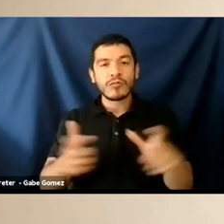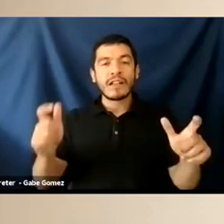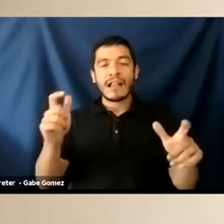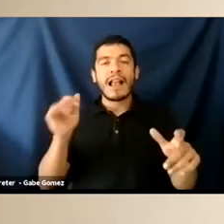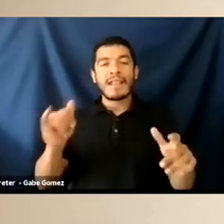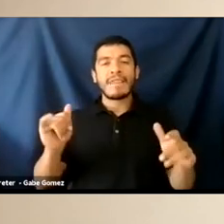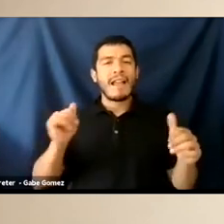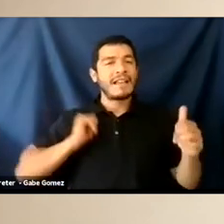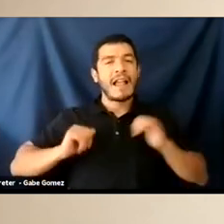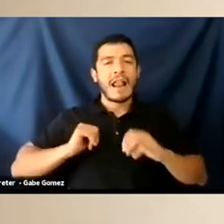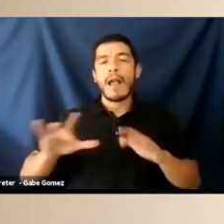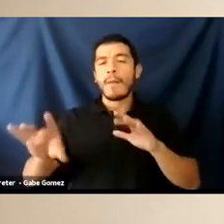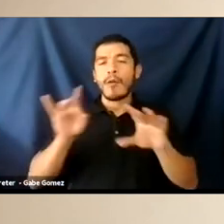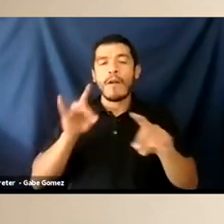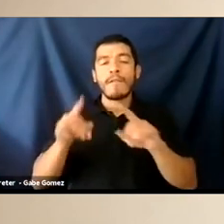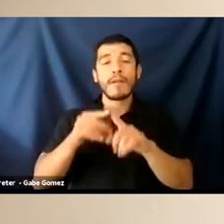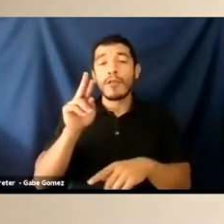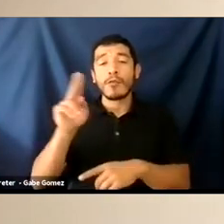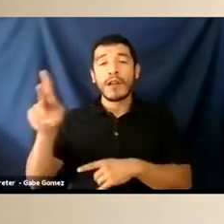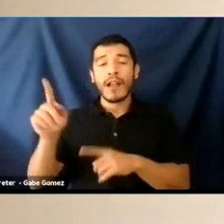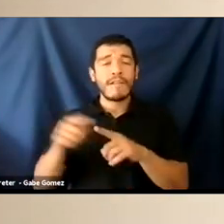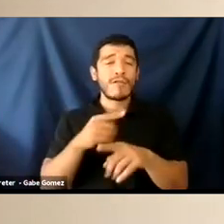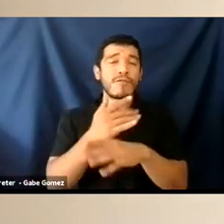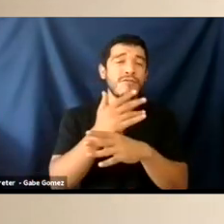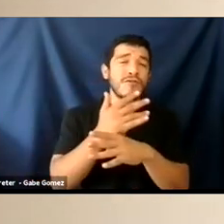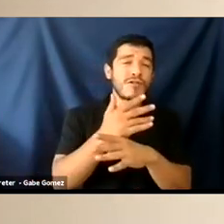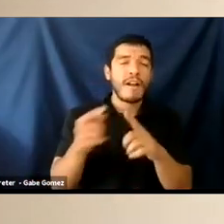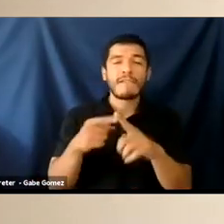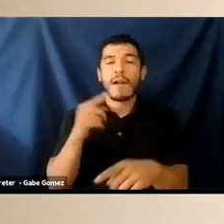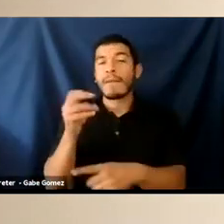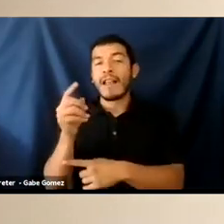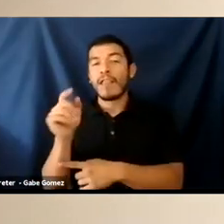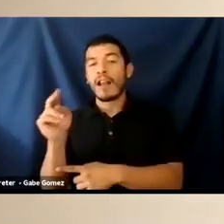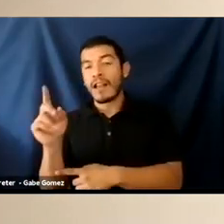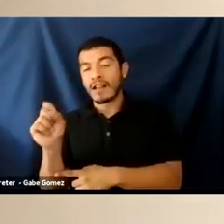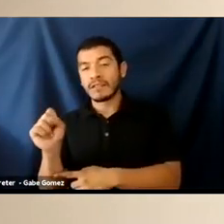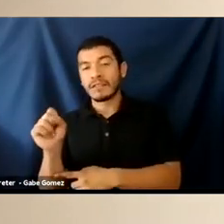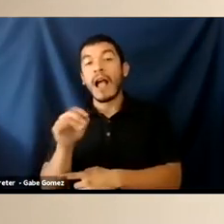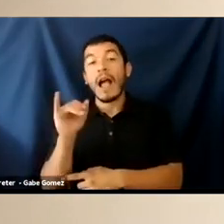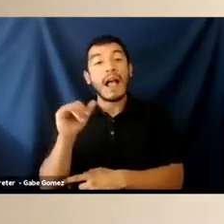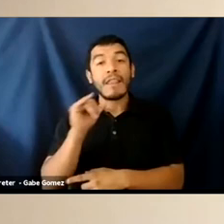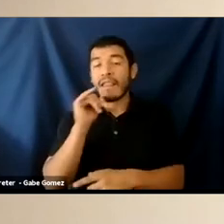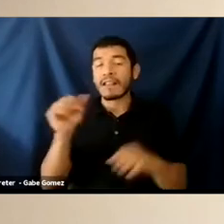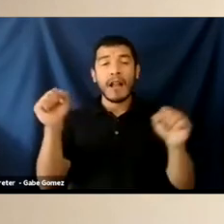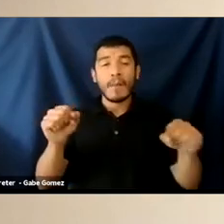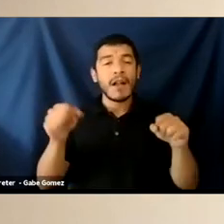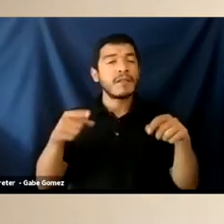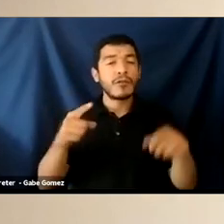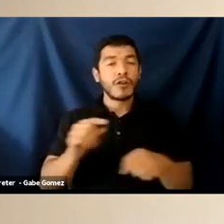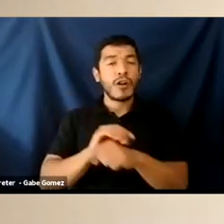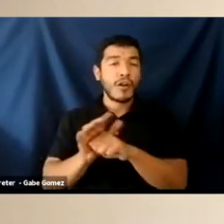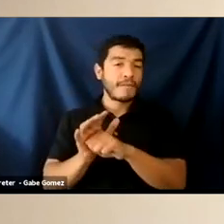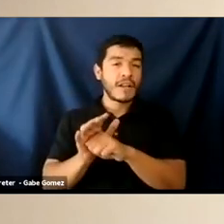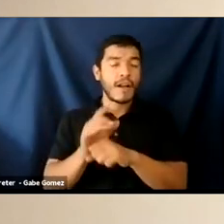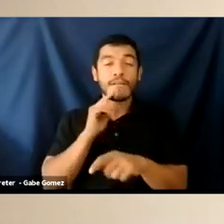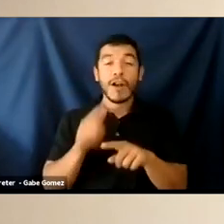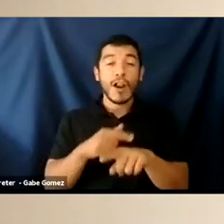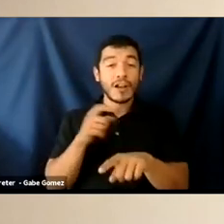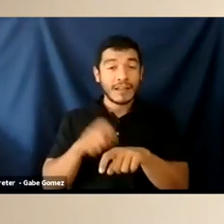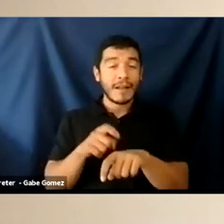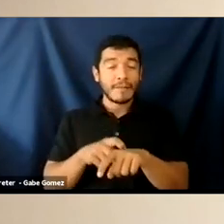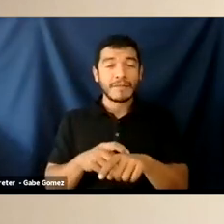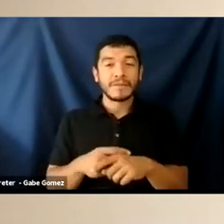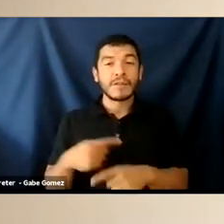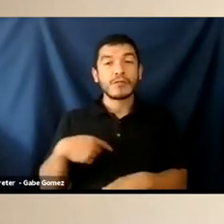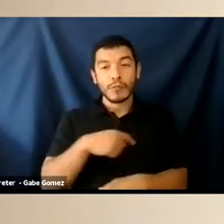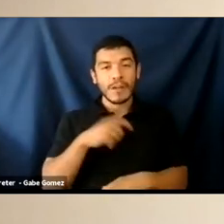travel talent in from the UK, from Germany, from the Netherlands. And of course, that wasn't possible for a long time during the pandemic.